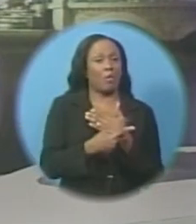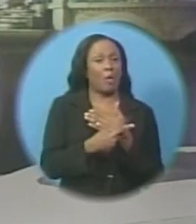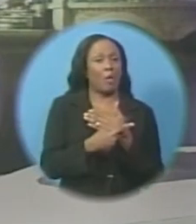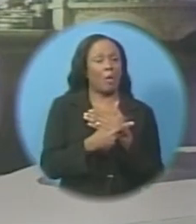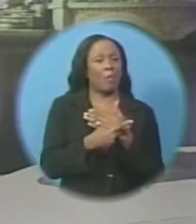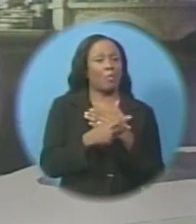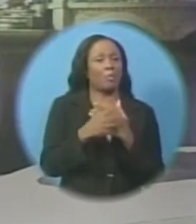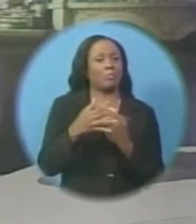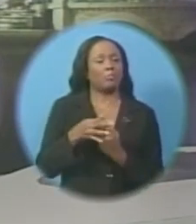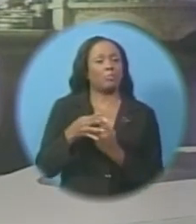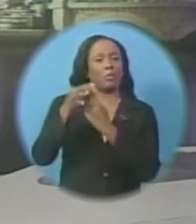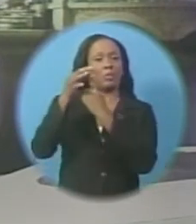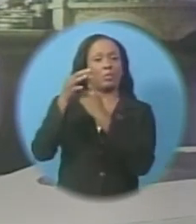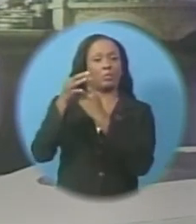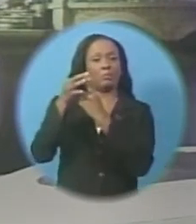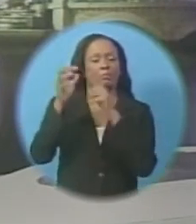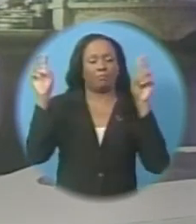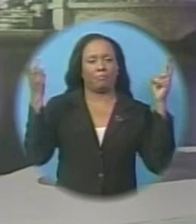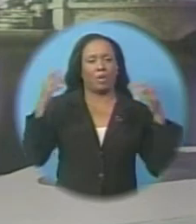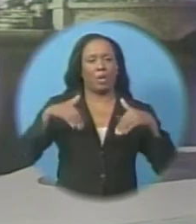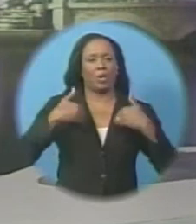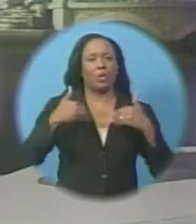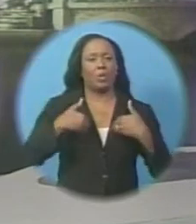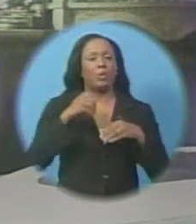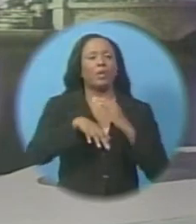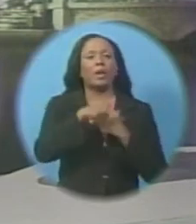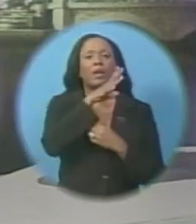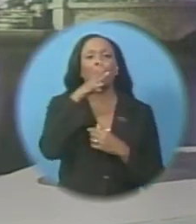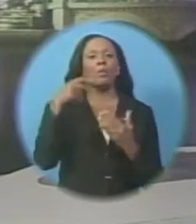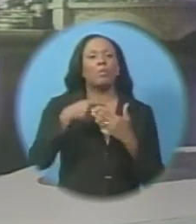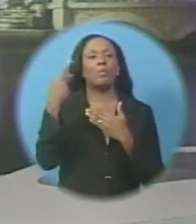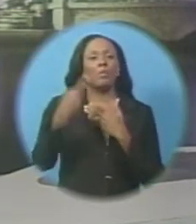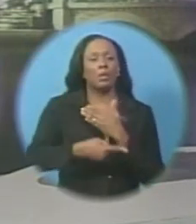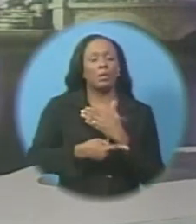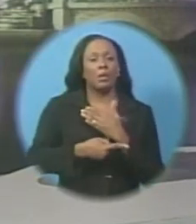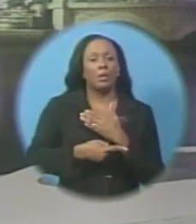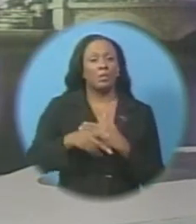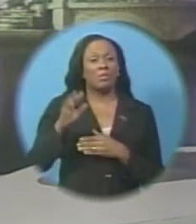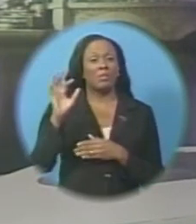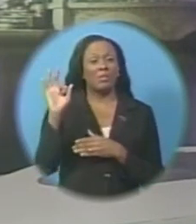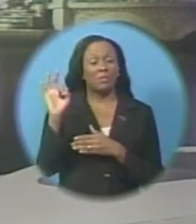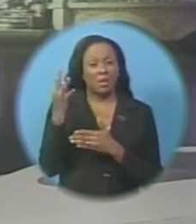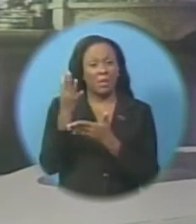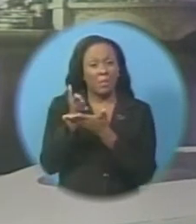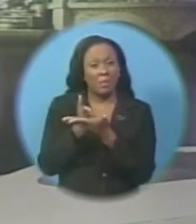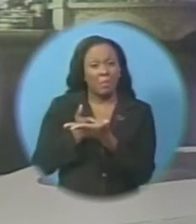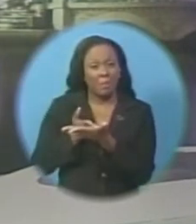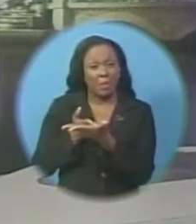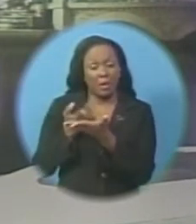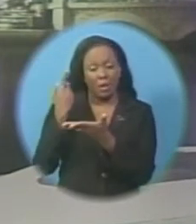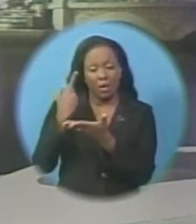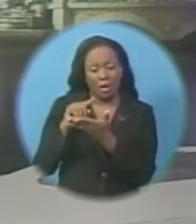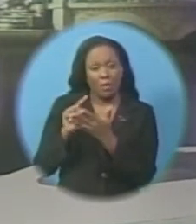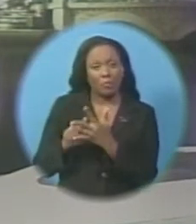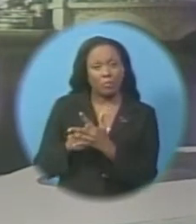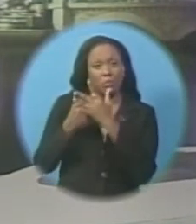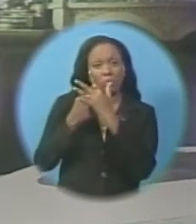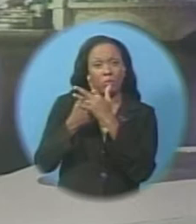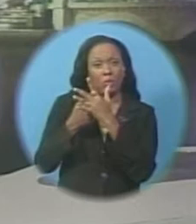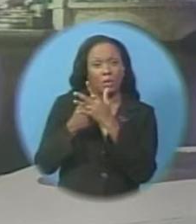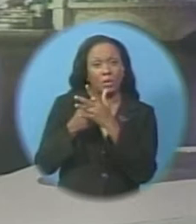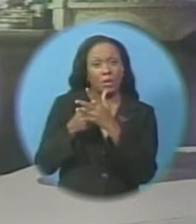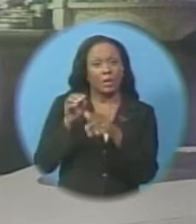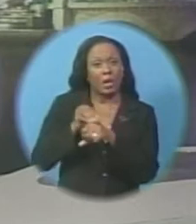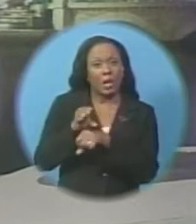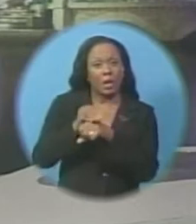out. It's the Youth in Agriculture program, which is currently in its 9th phase of operation. Advisor on Poverty Eradication